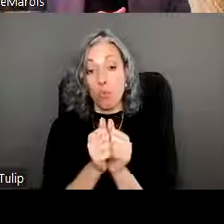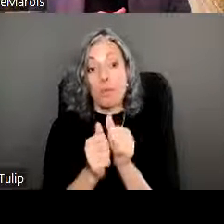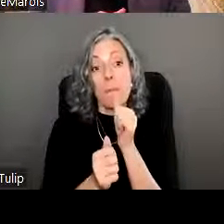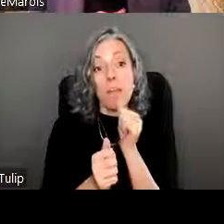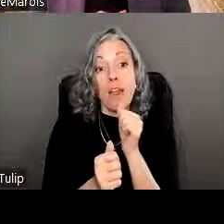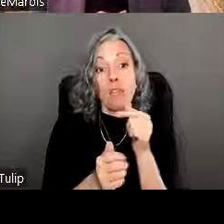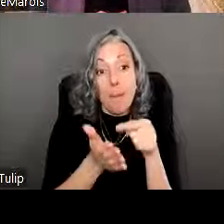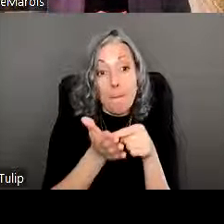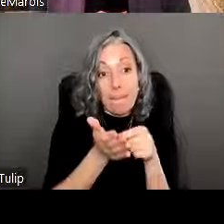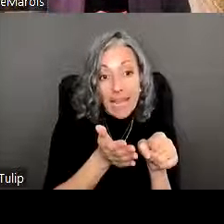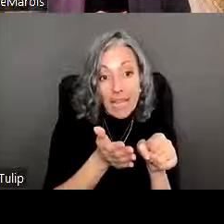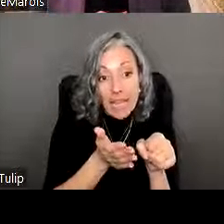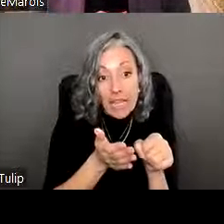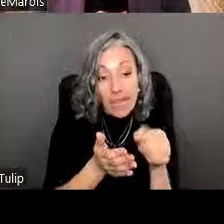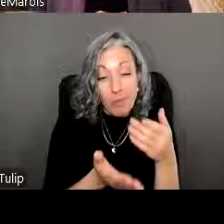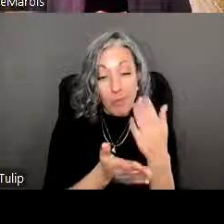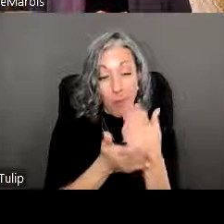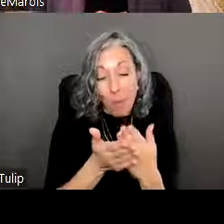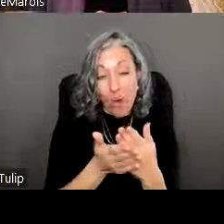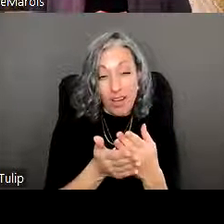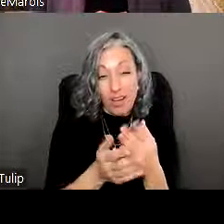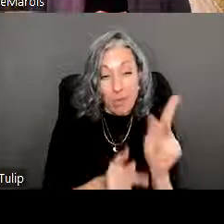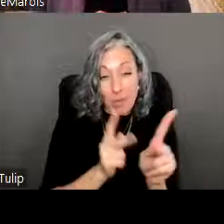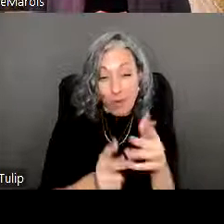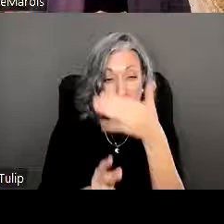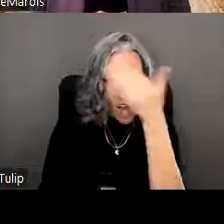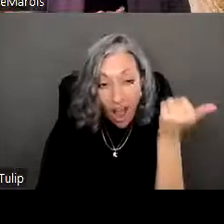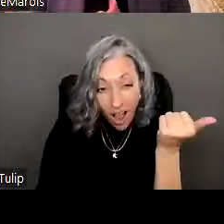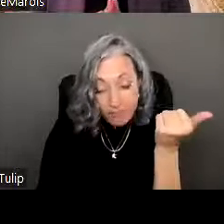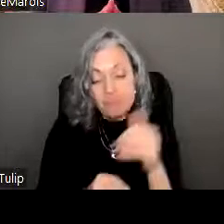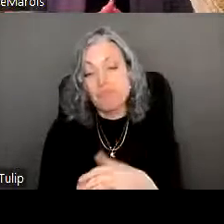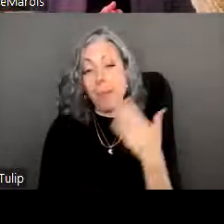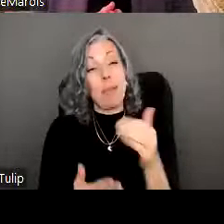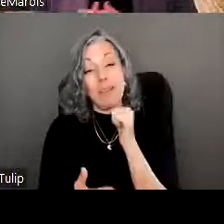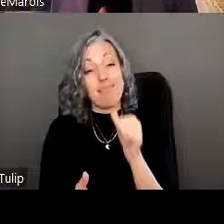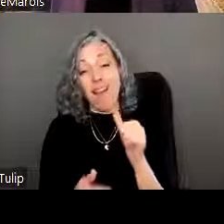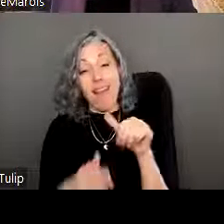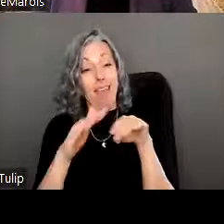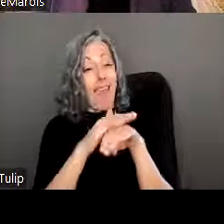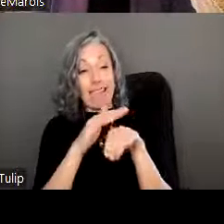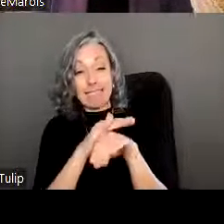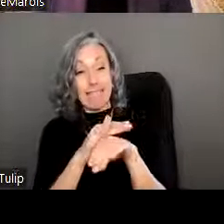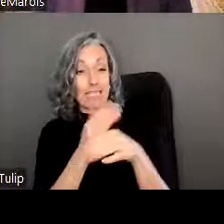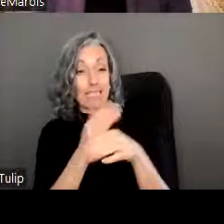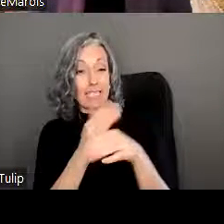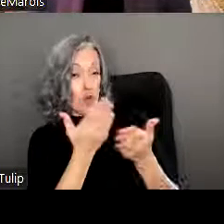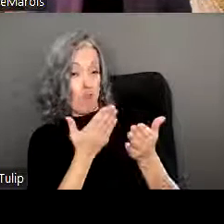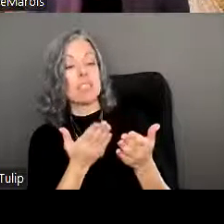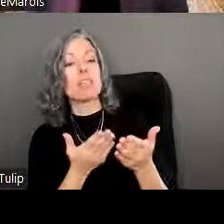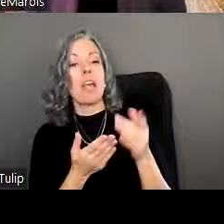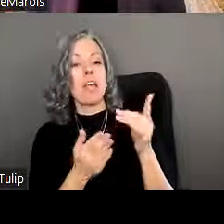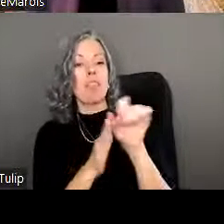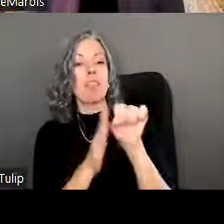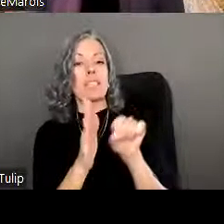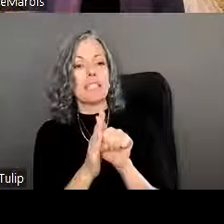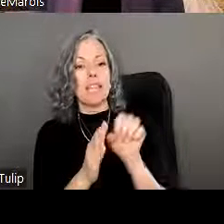pocket, who are part of the forgotten or missing middle, may not even be able to access a number of services that our state's